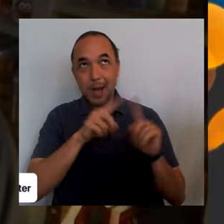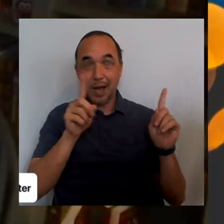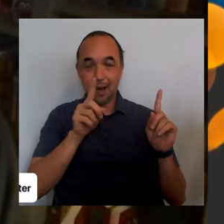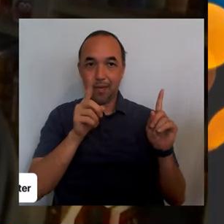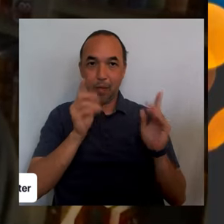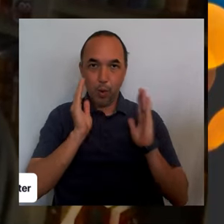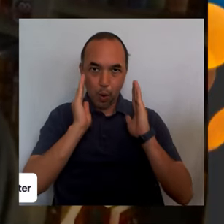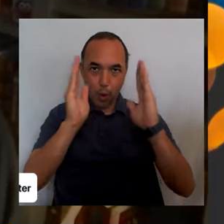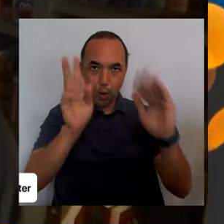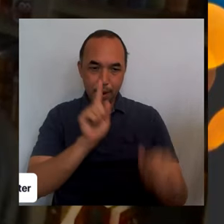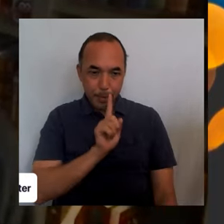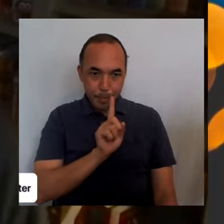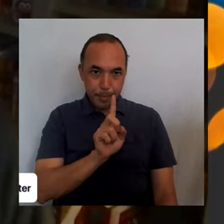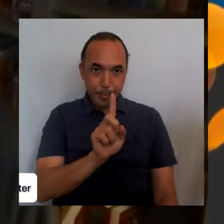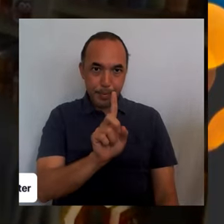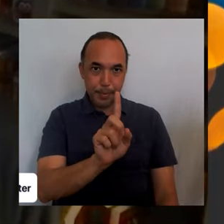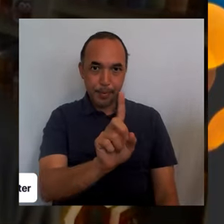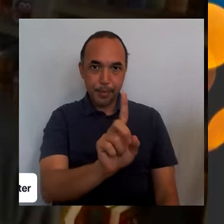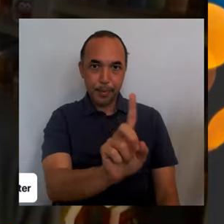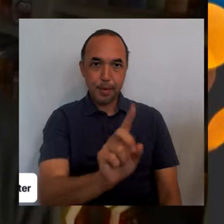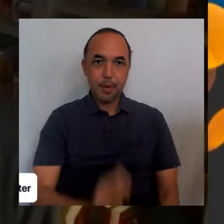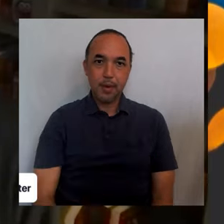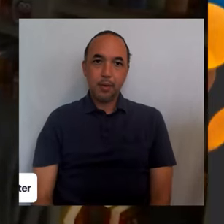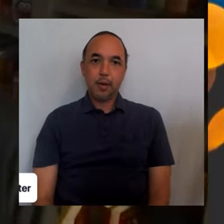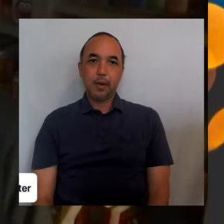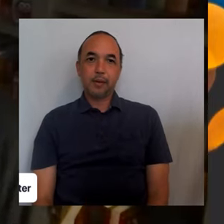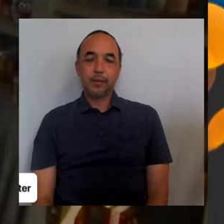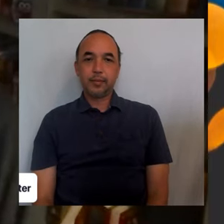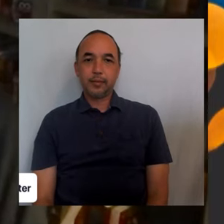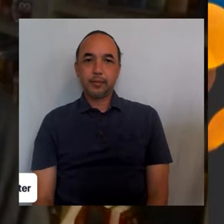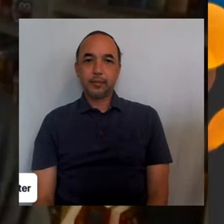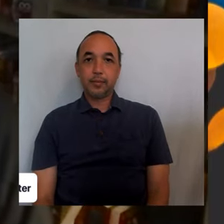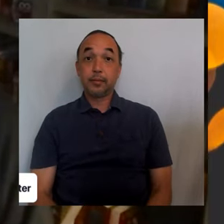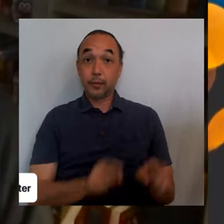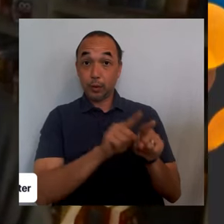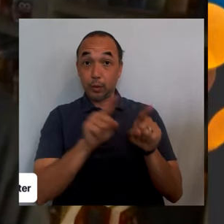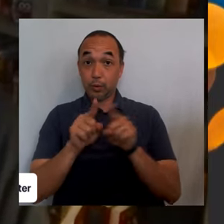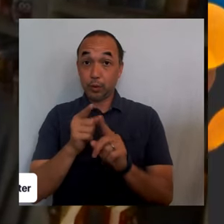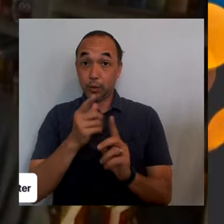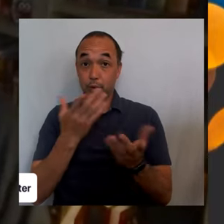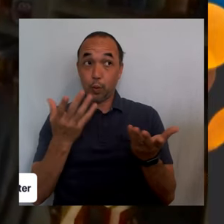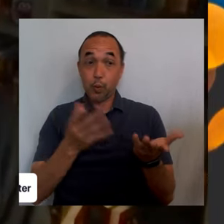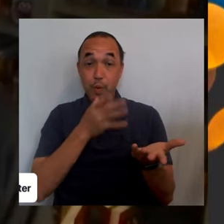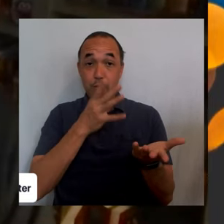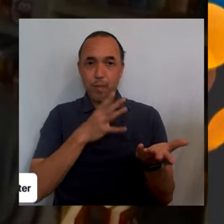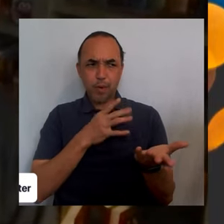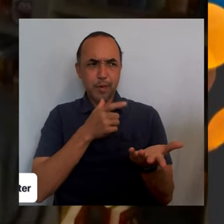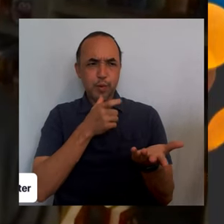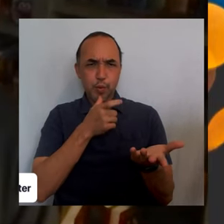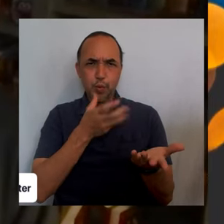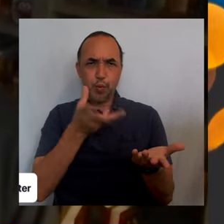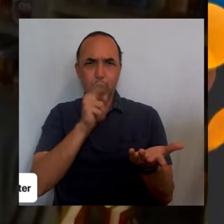And they were also, this woman at the time owned it. Her name escapes me.